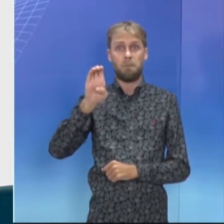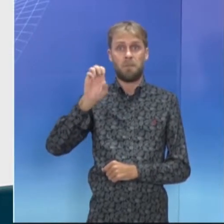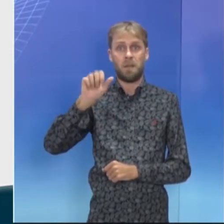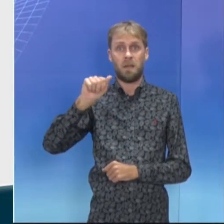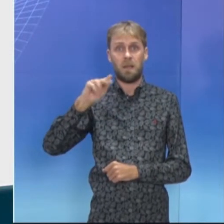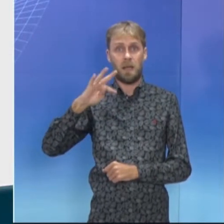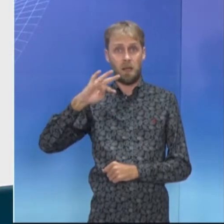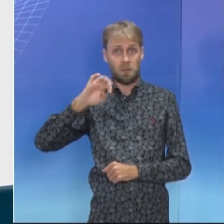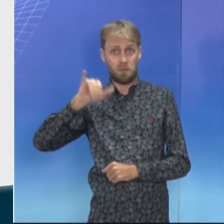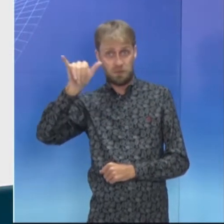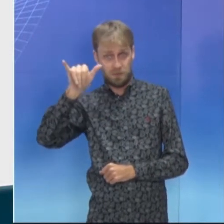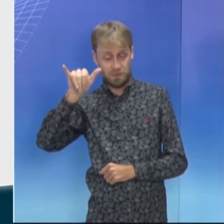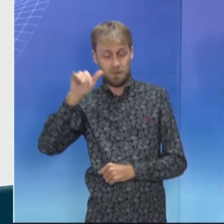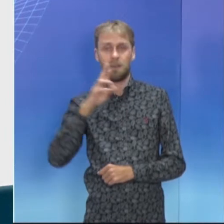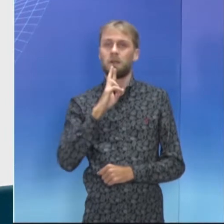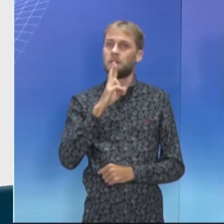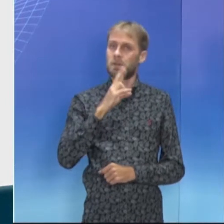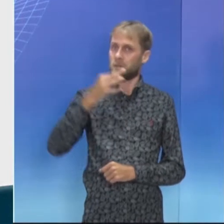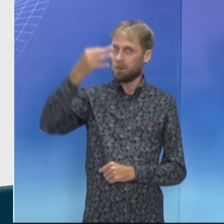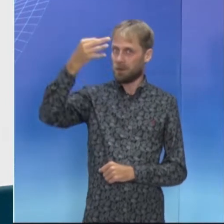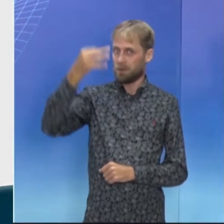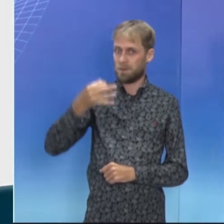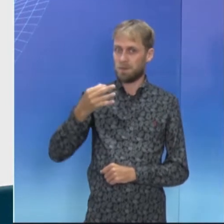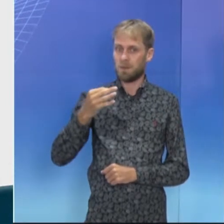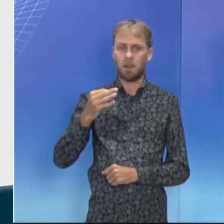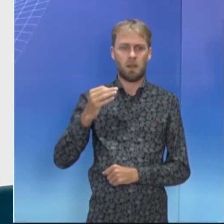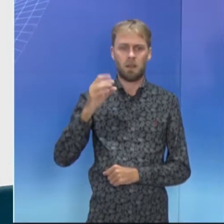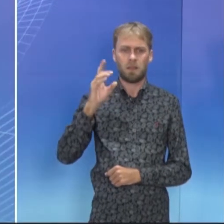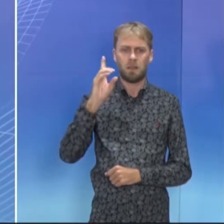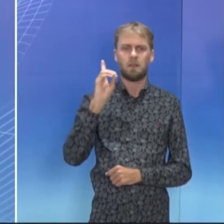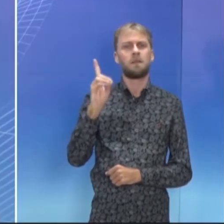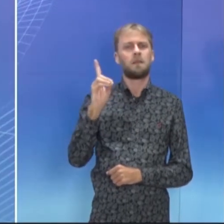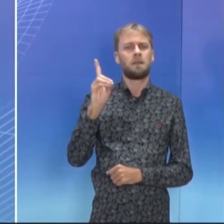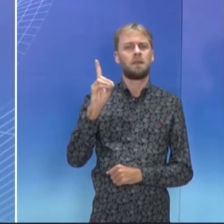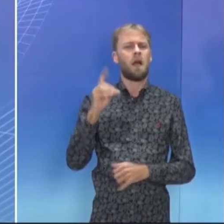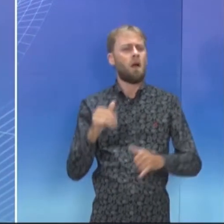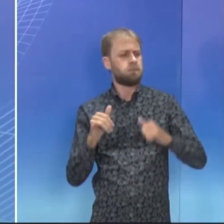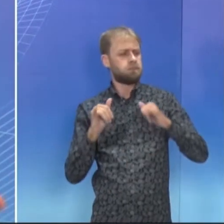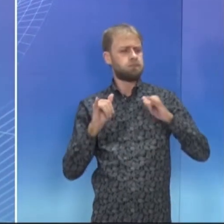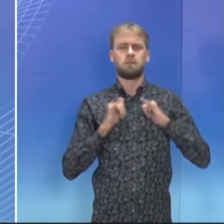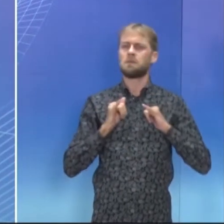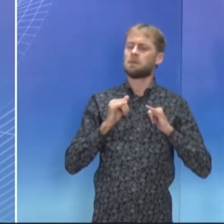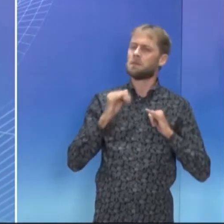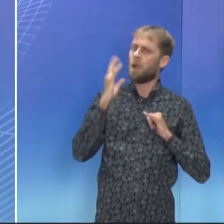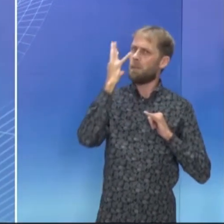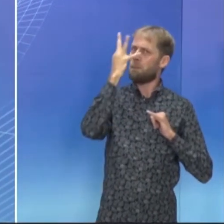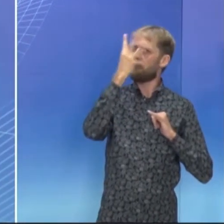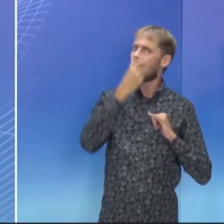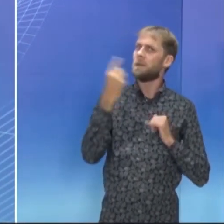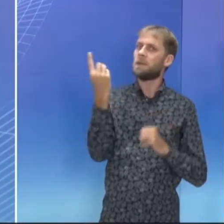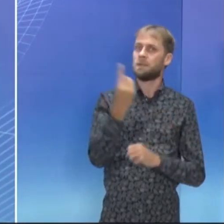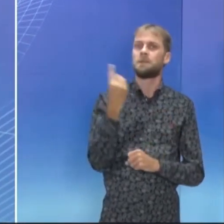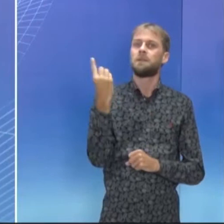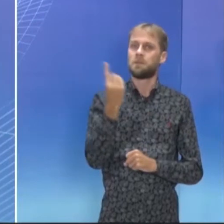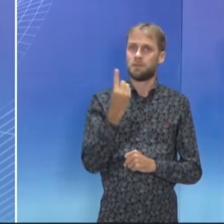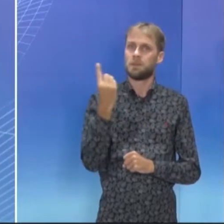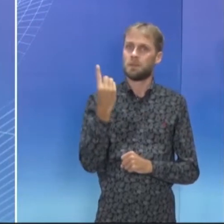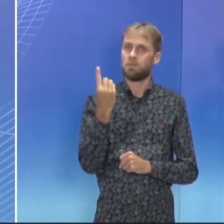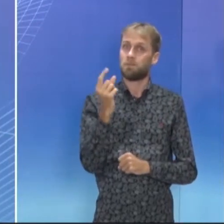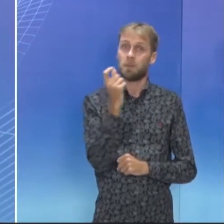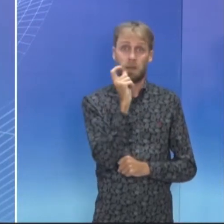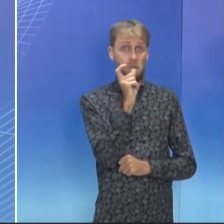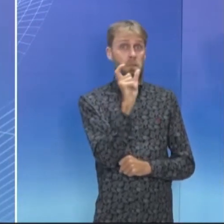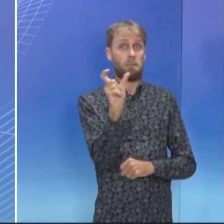na letra D, porque ela assume sua beleza singular. Lá diz Unique Beauty. Isso é uma palavra